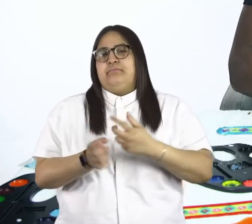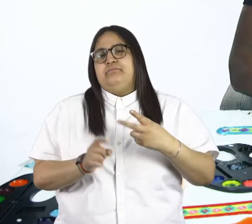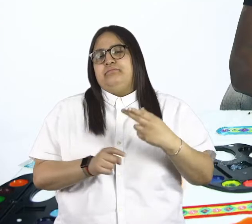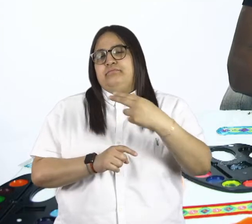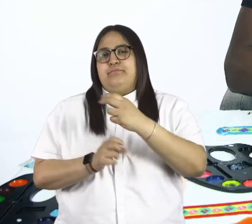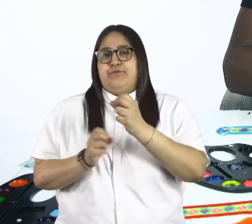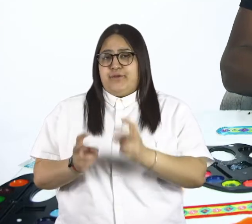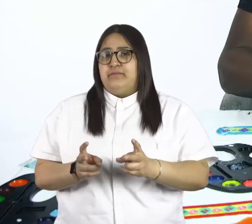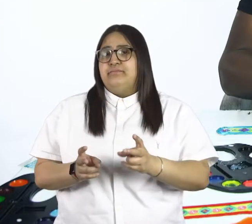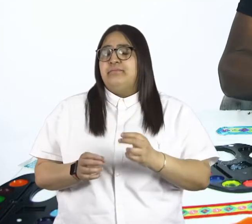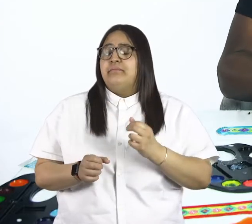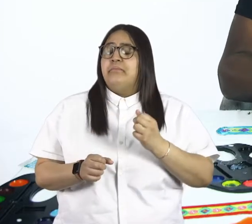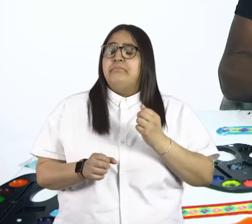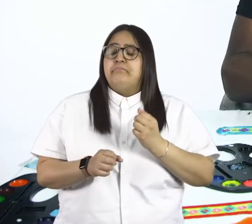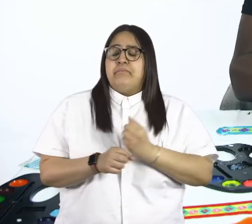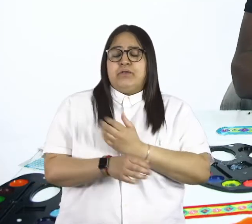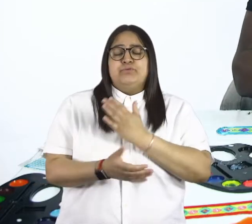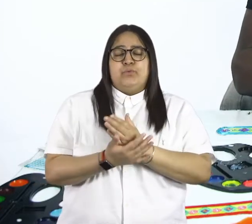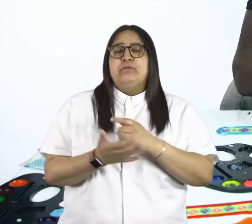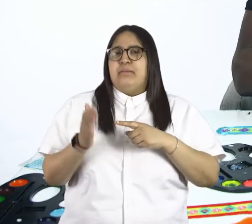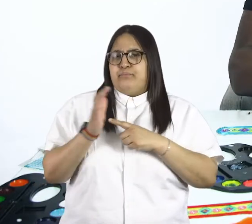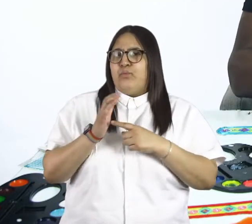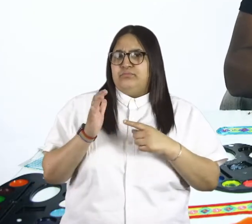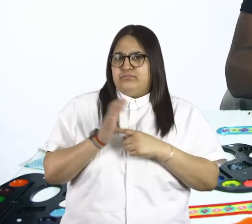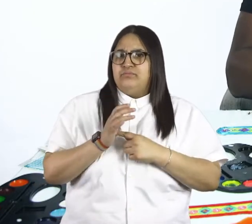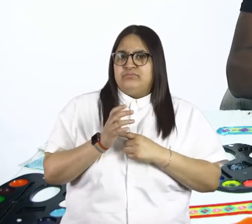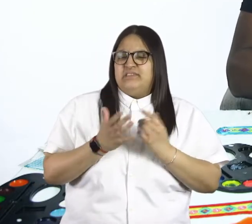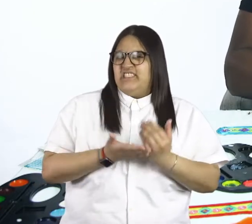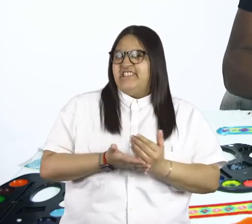It's important to be safe. We don't want you guys to hurt yourself.